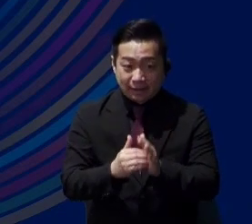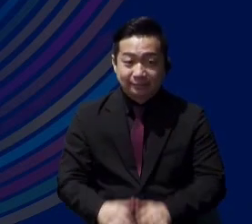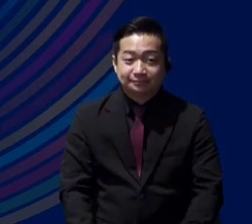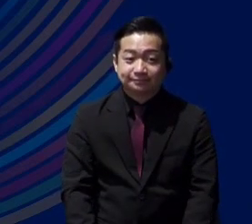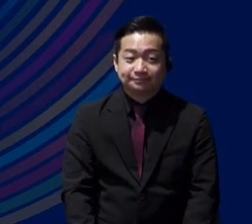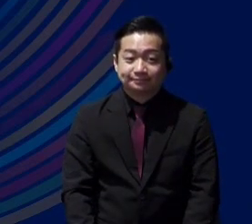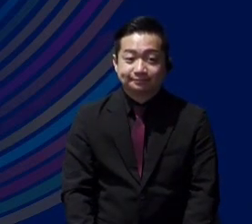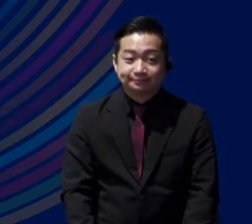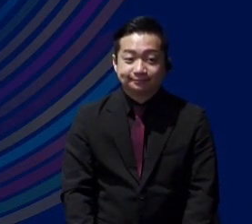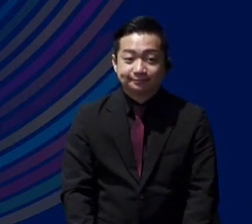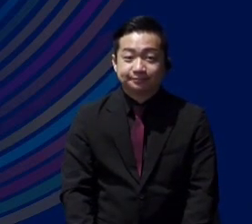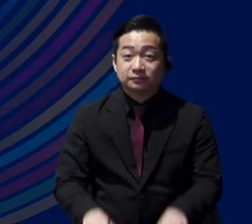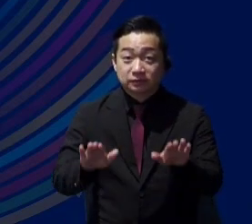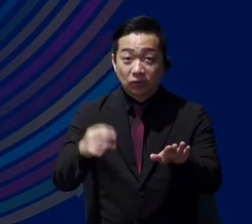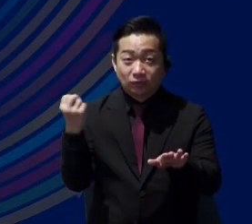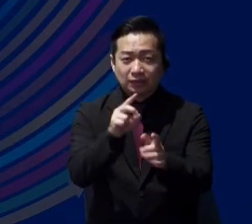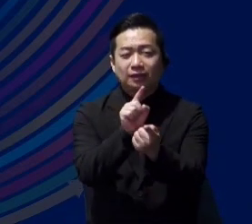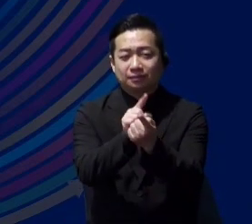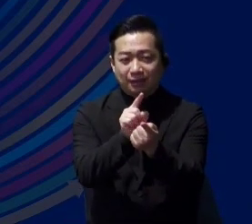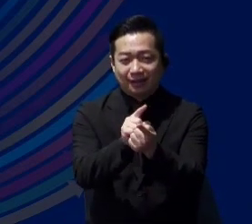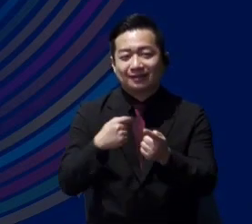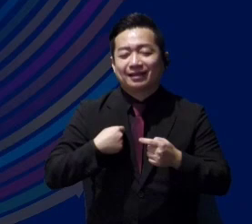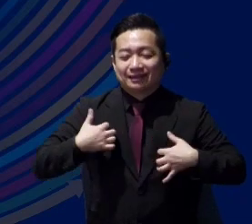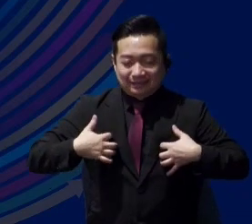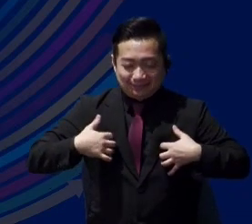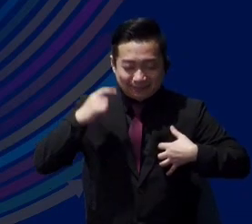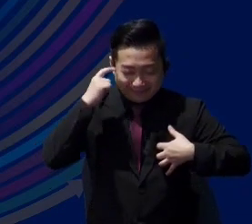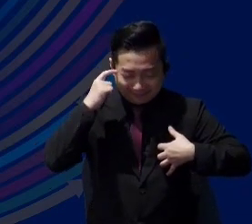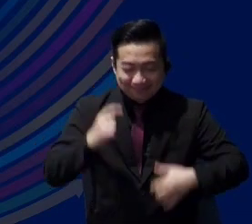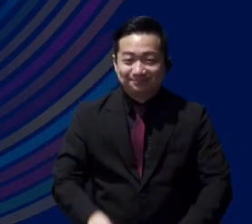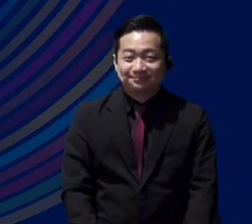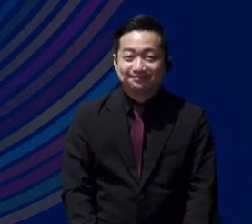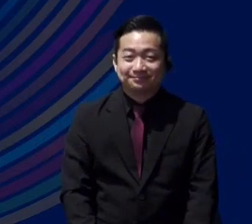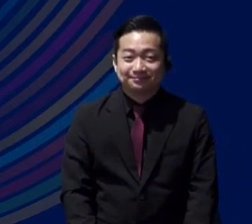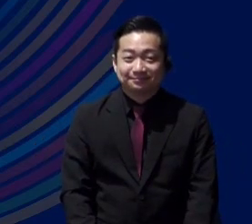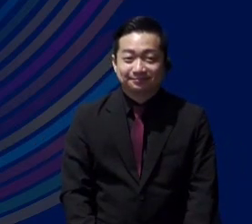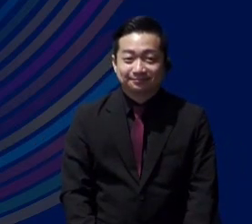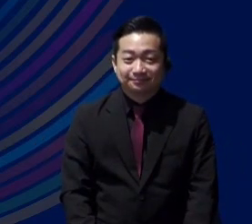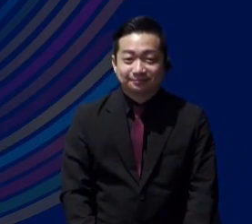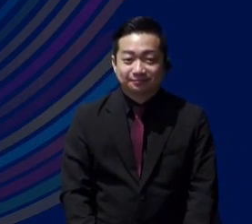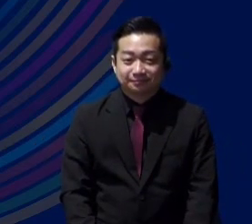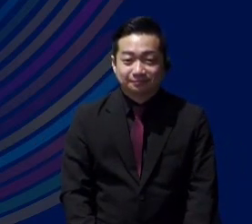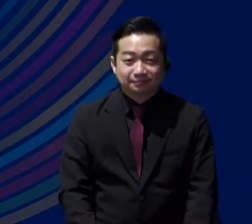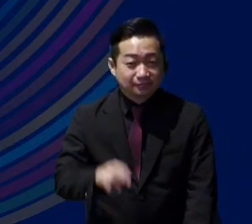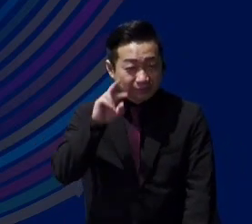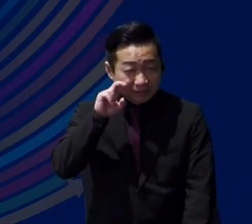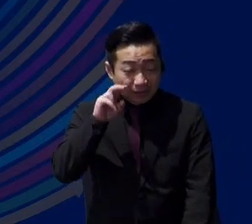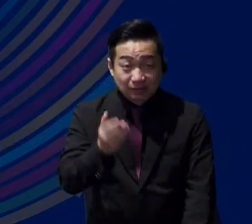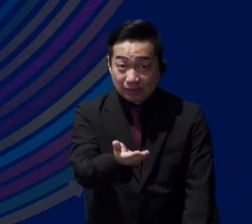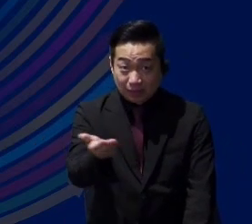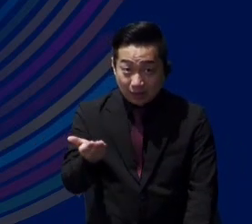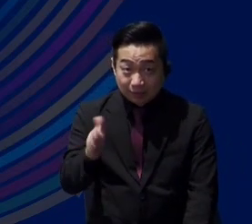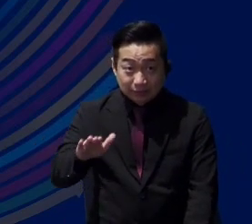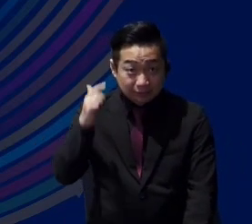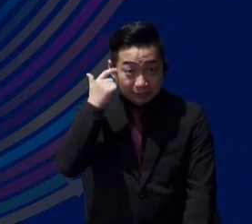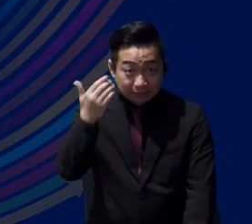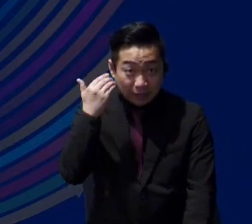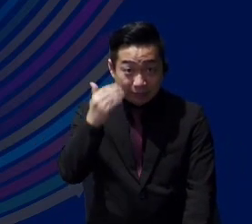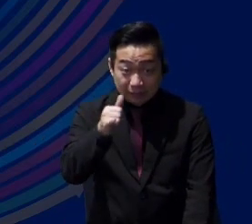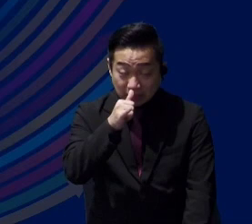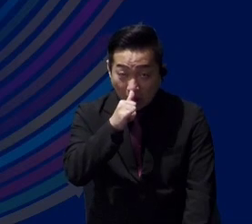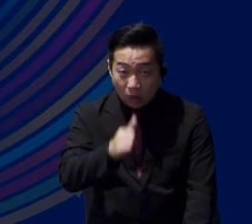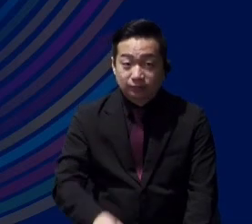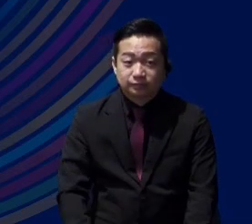My suggestion is that anytime that you have question, you can interrupt me and